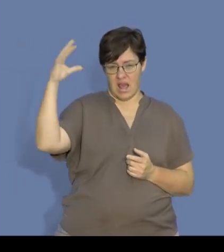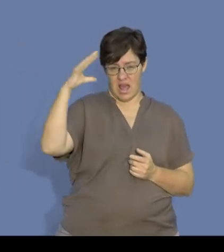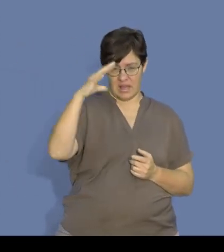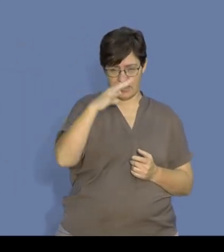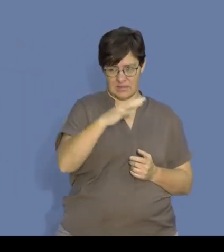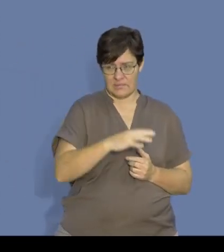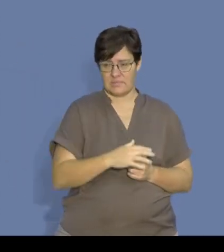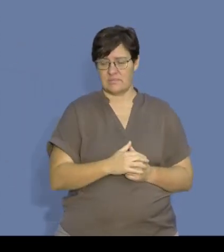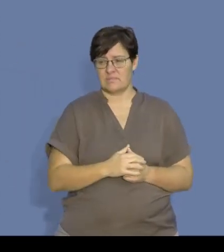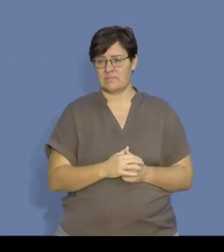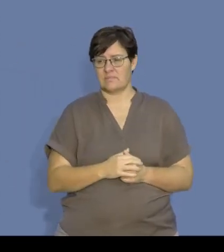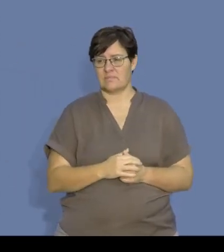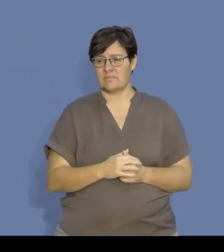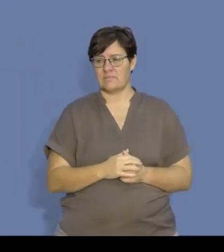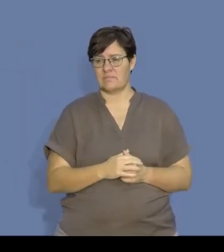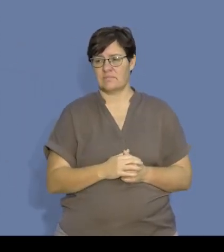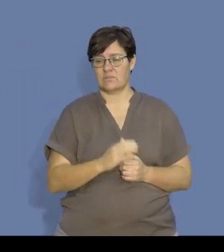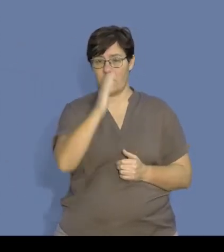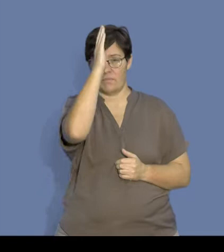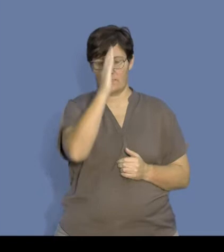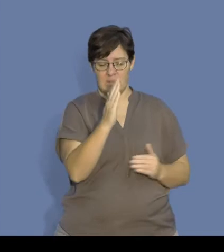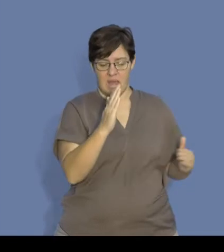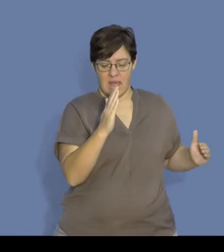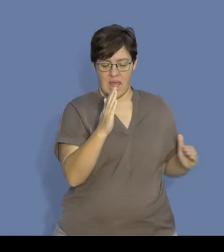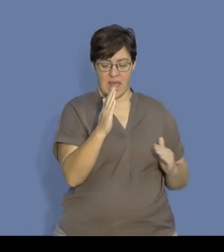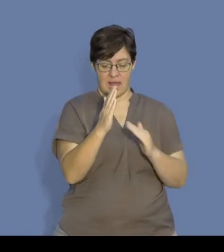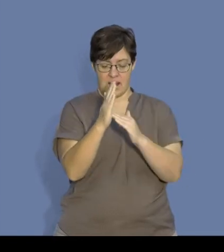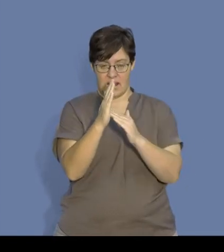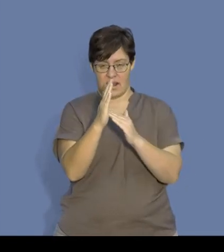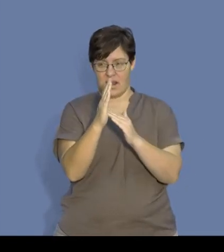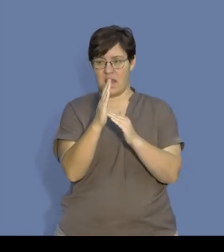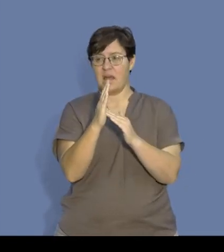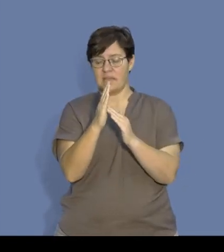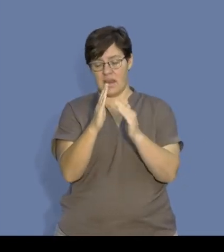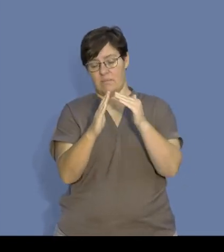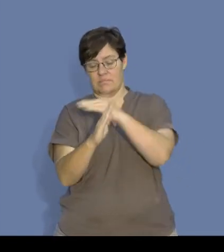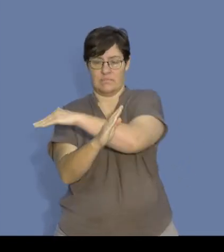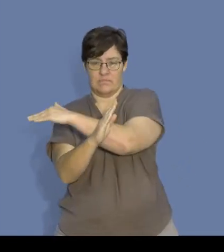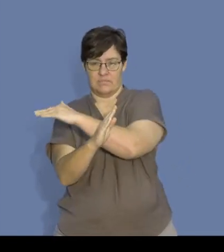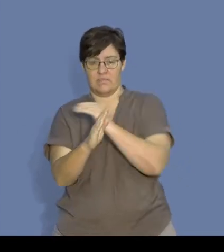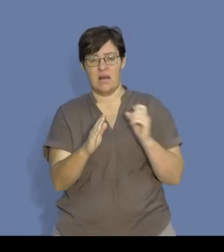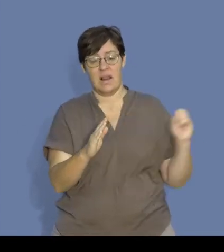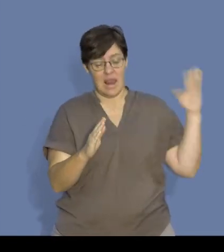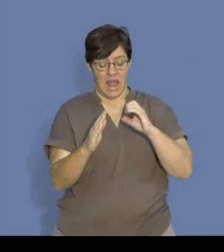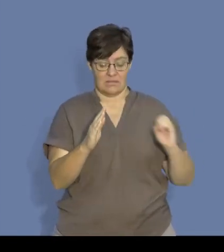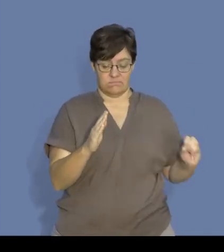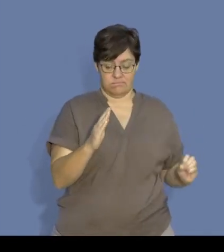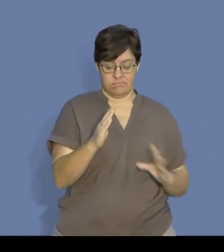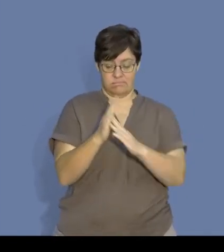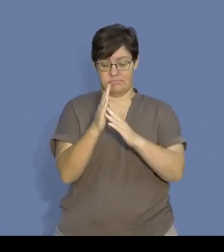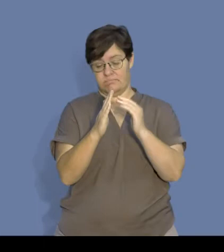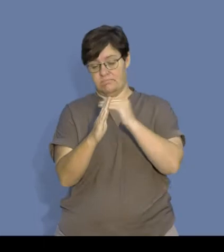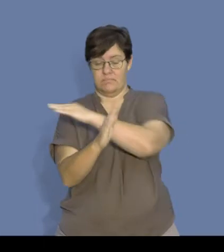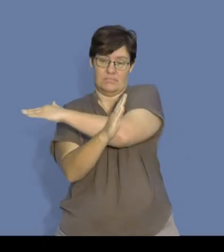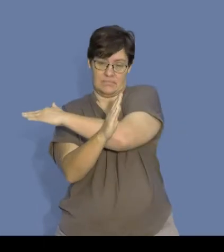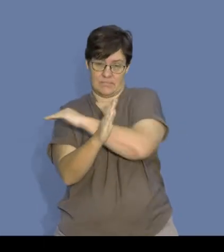investigated it. And the light hits at an angle and then changes direction. So refraction of a